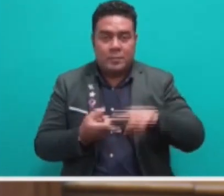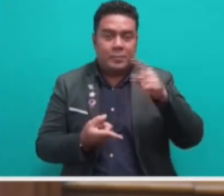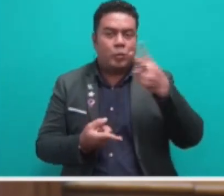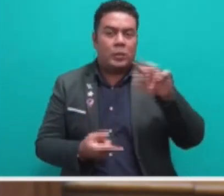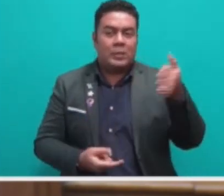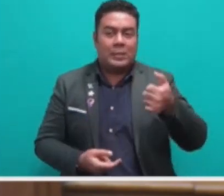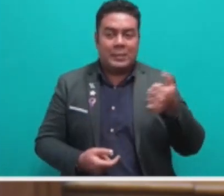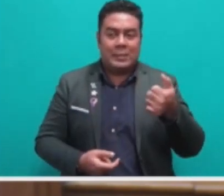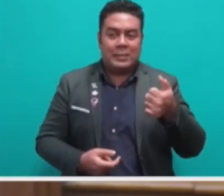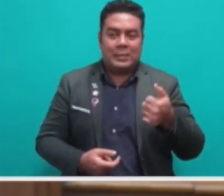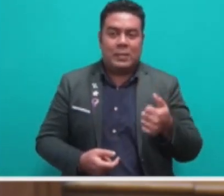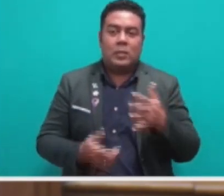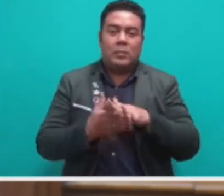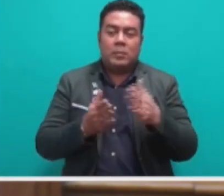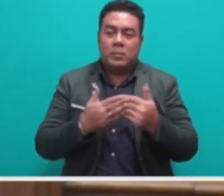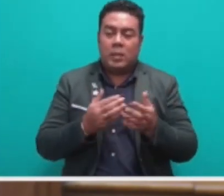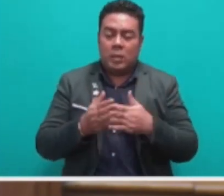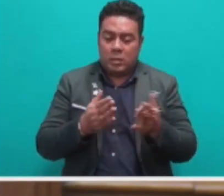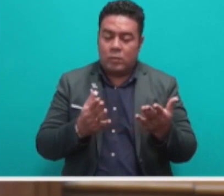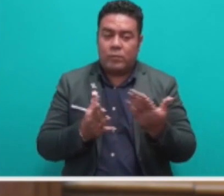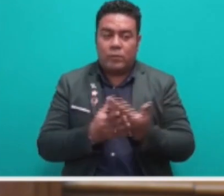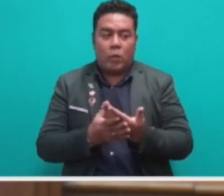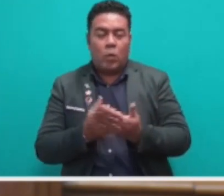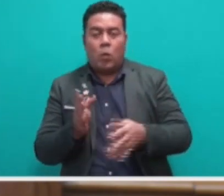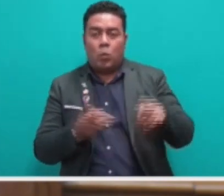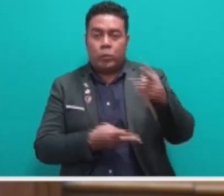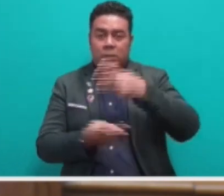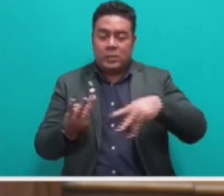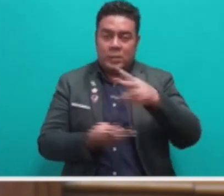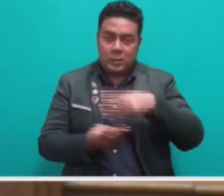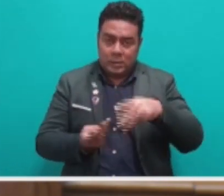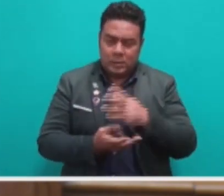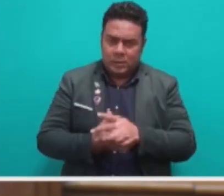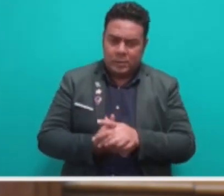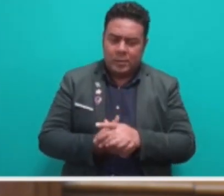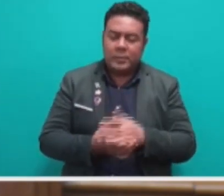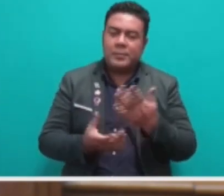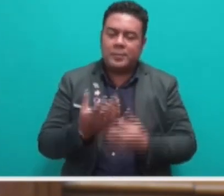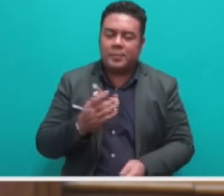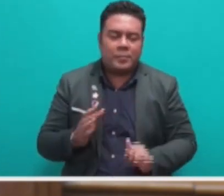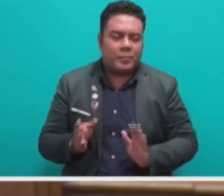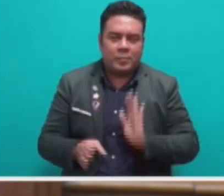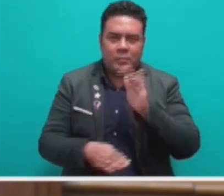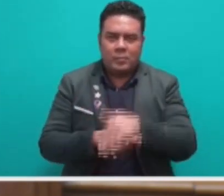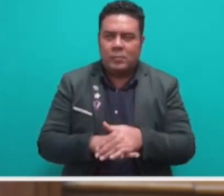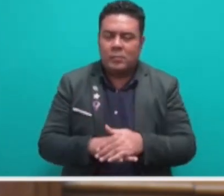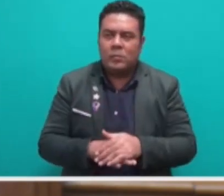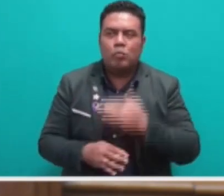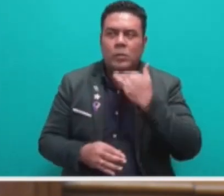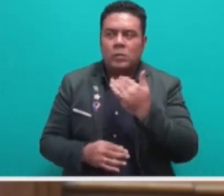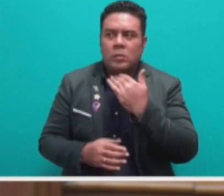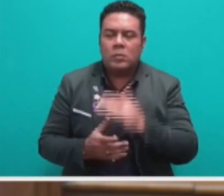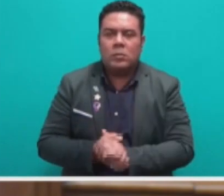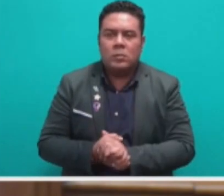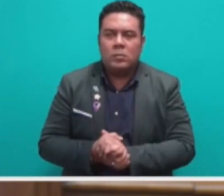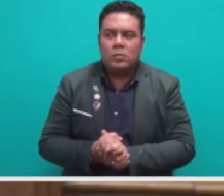2016, despite the devastations of severe tropical Winston, was excessive and, sad